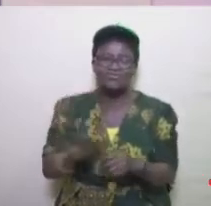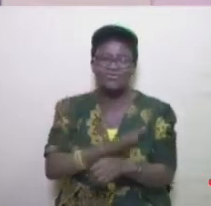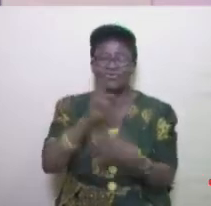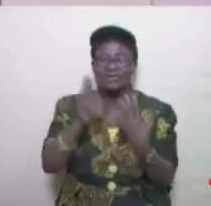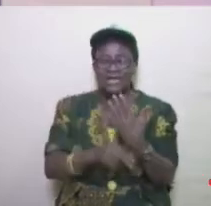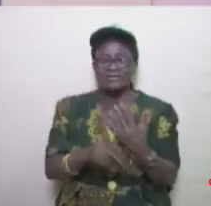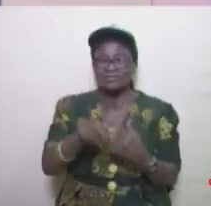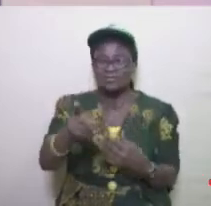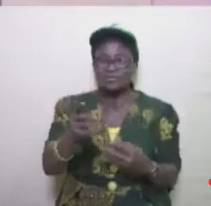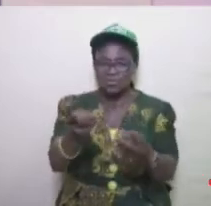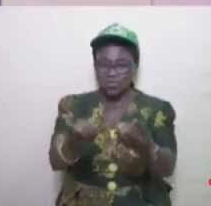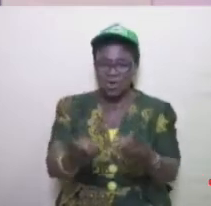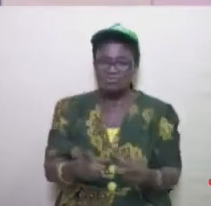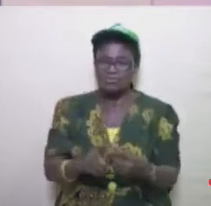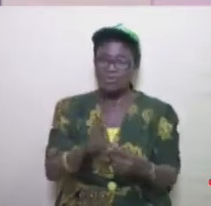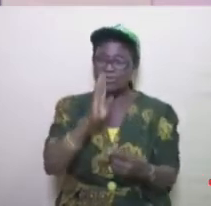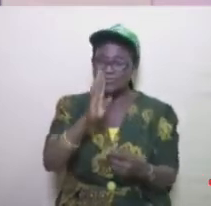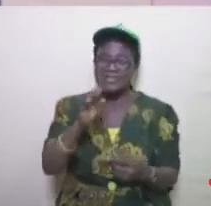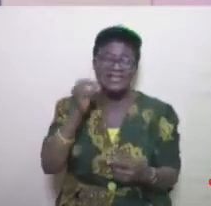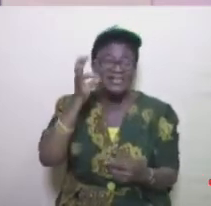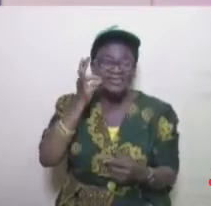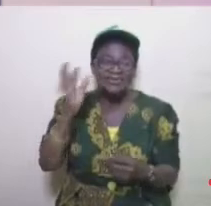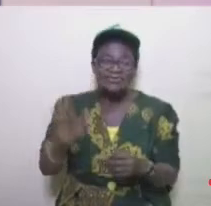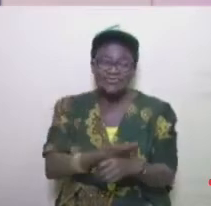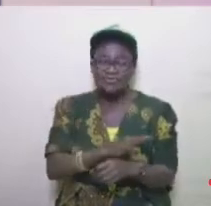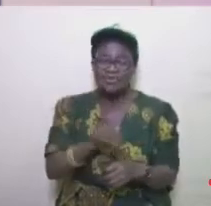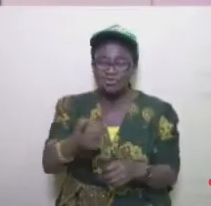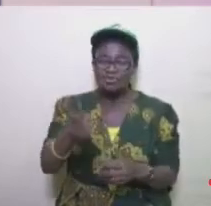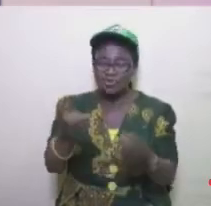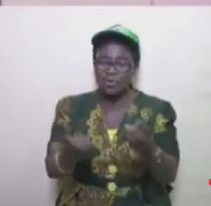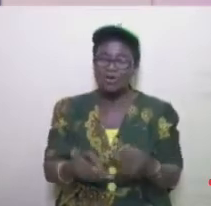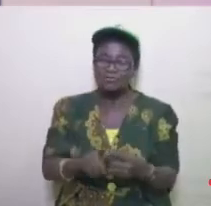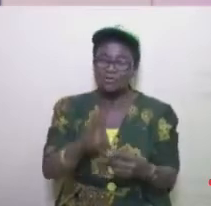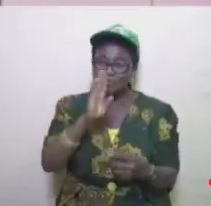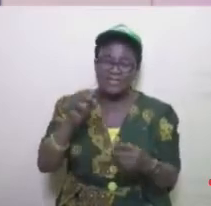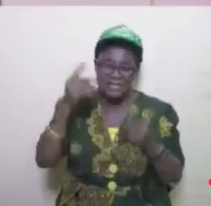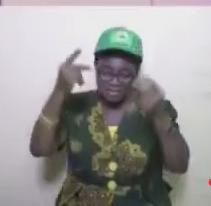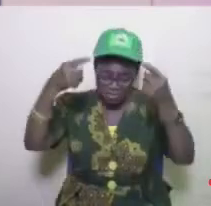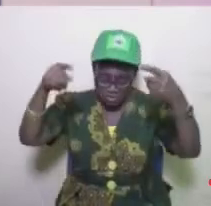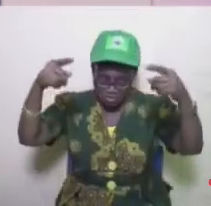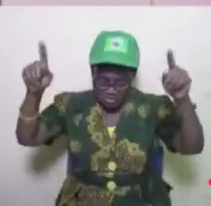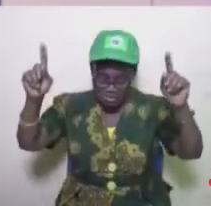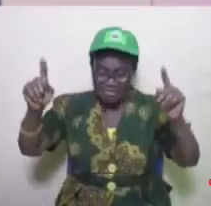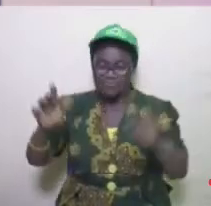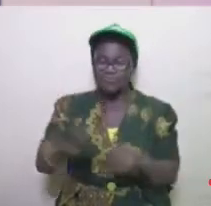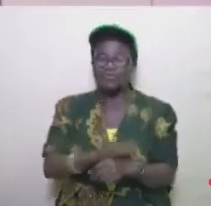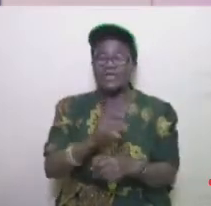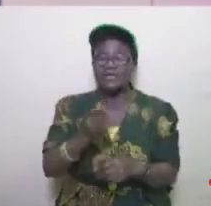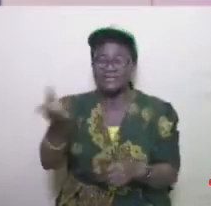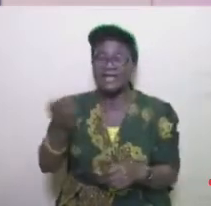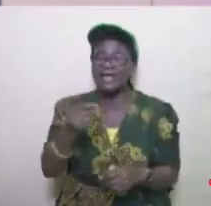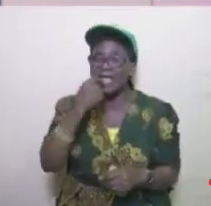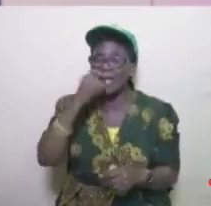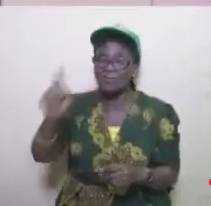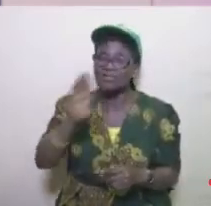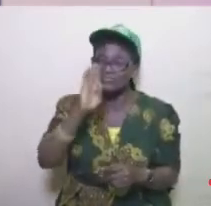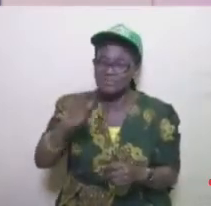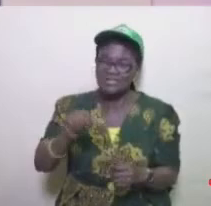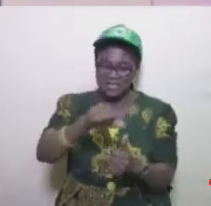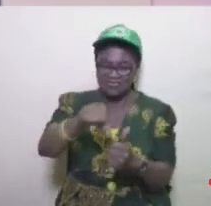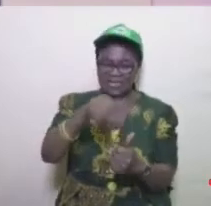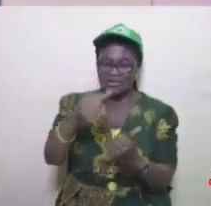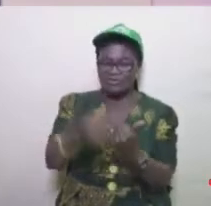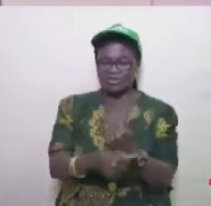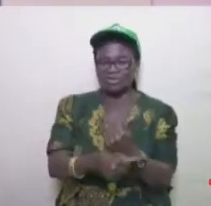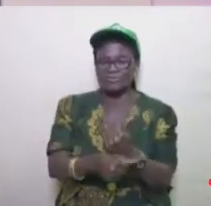to be fruitful, you want to be successful, there must be fellowship.